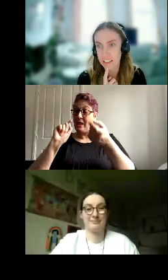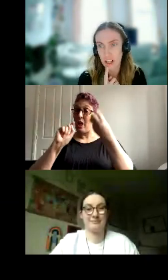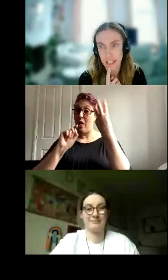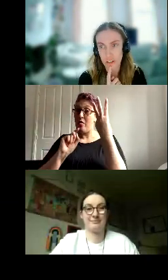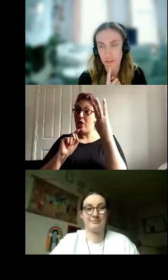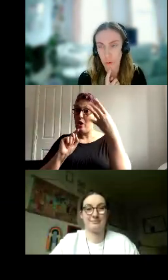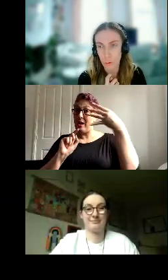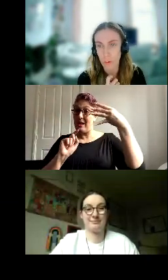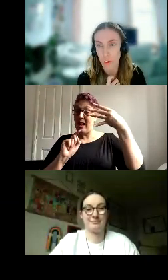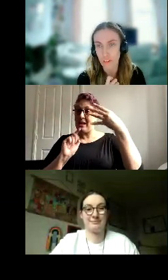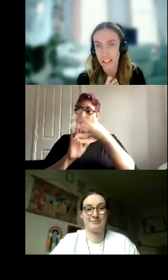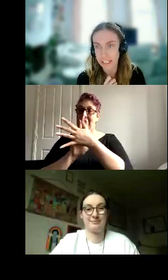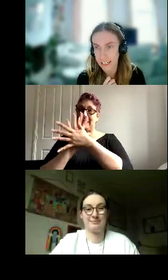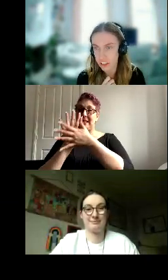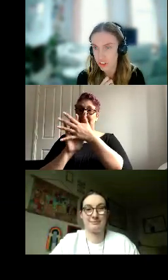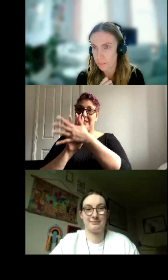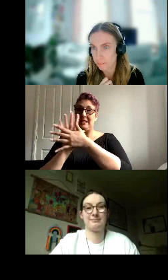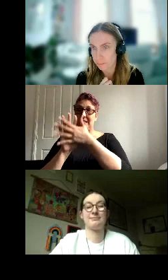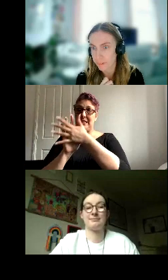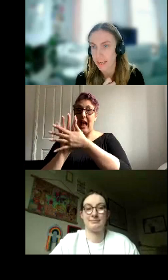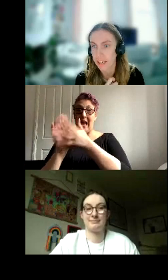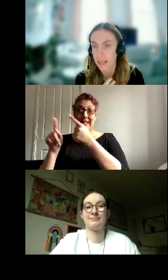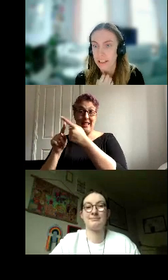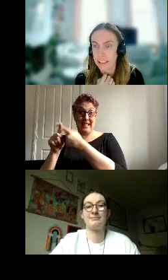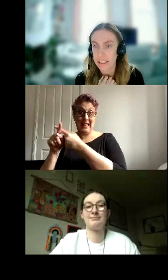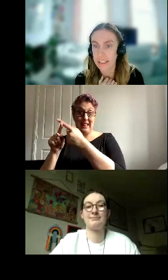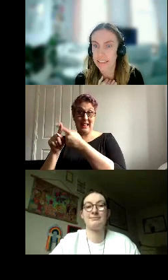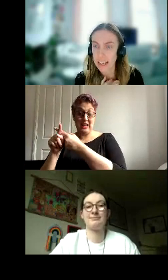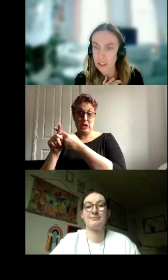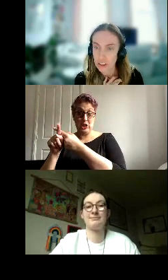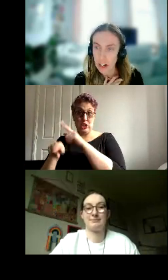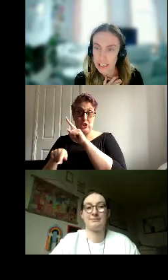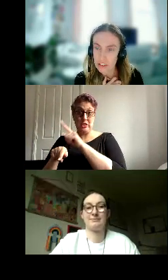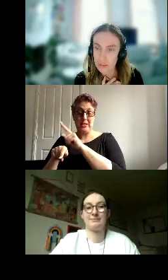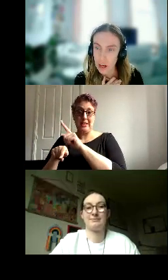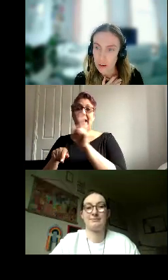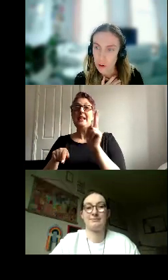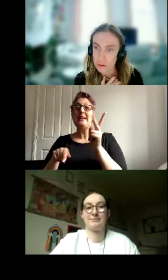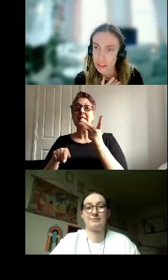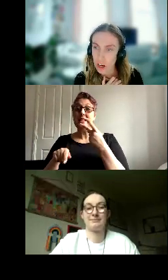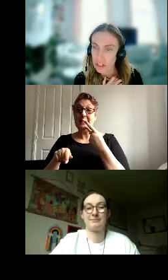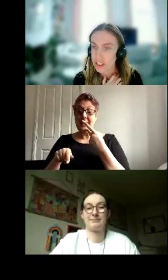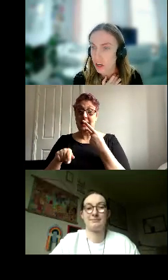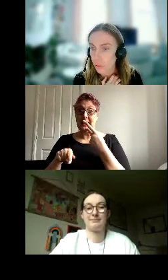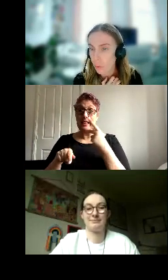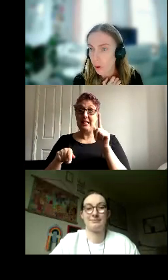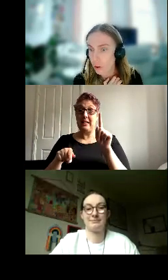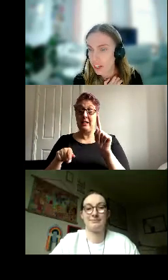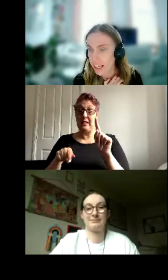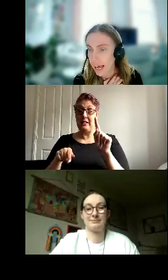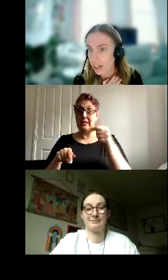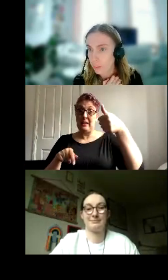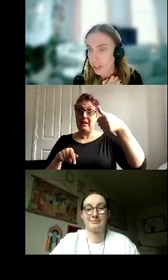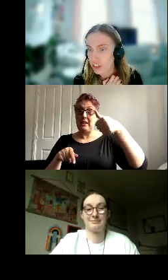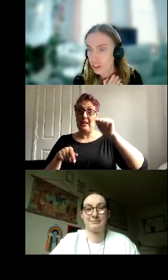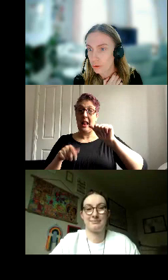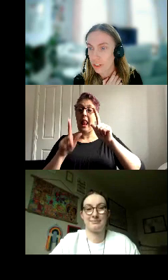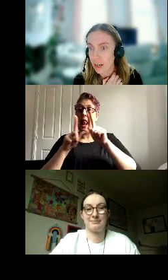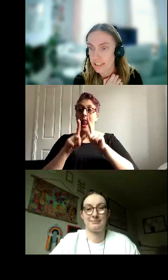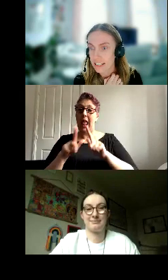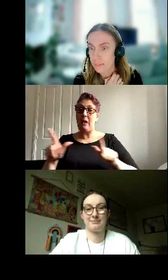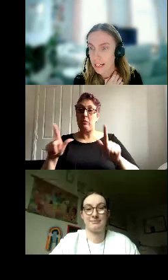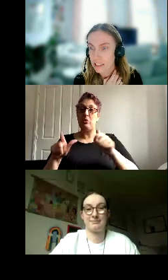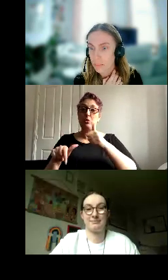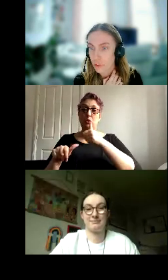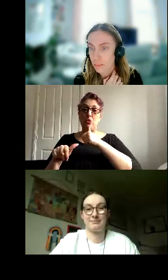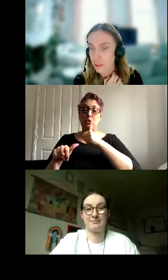39% assigned form of English. The second highest voted answer was a language